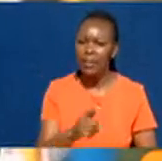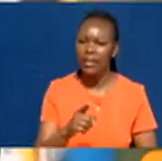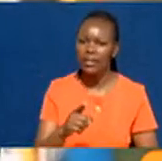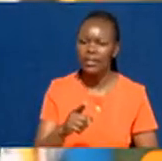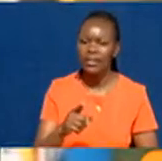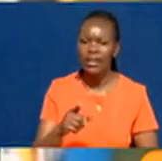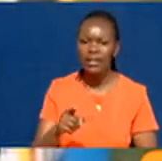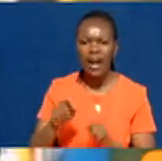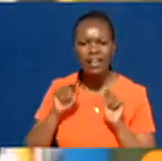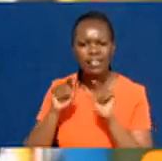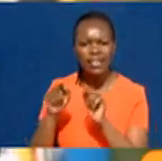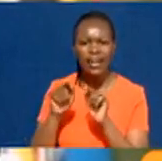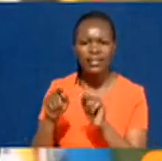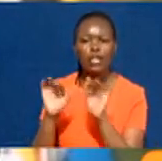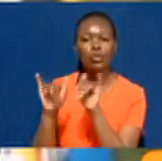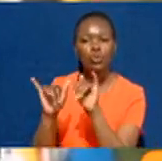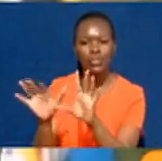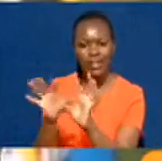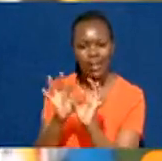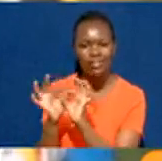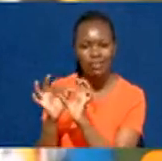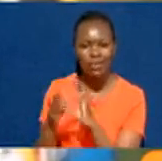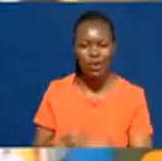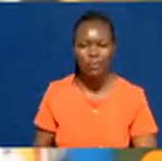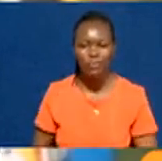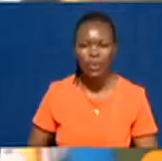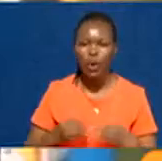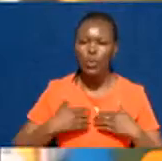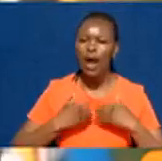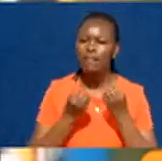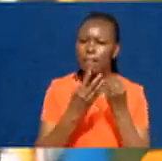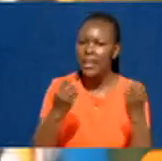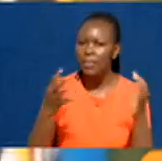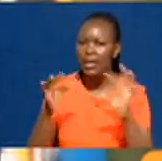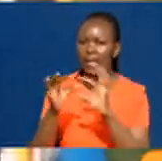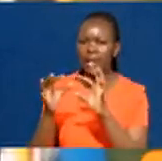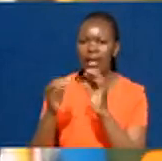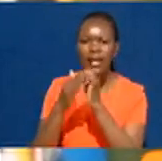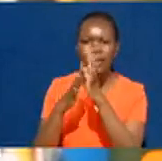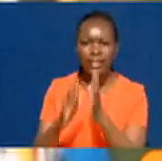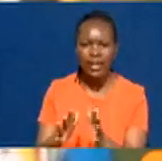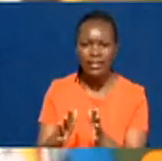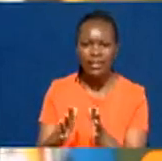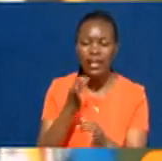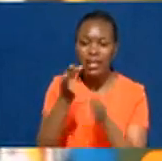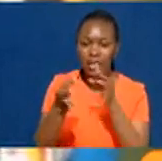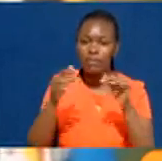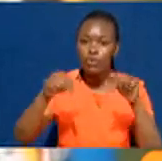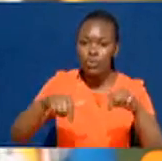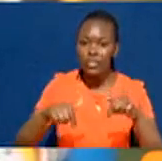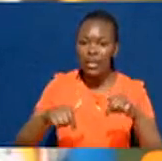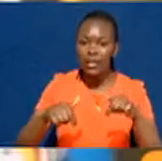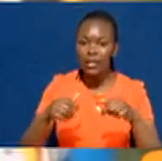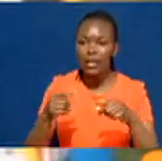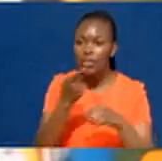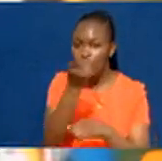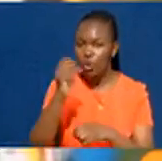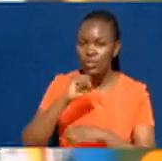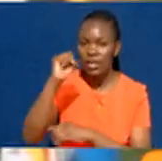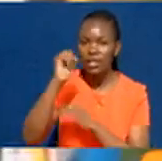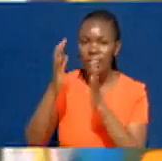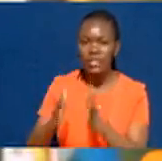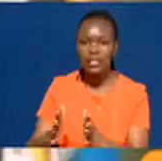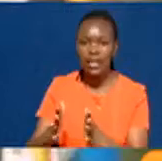Azimio. There are many leaders. If many of these leaders, if they tell you their stories, they are